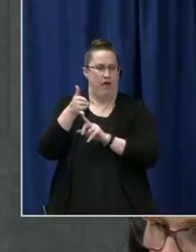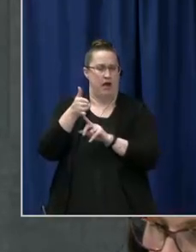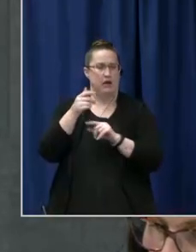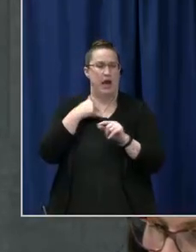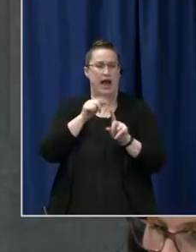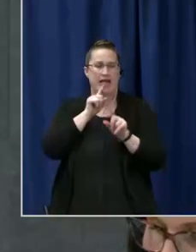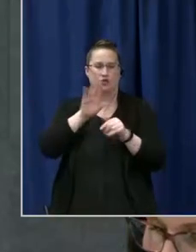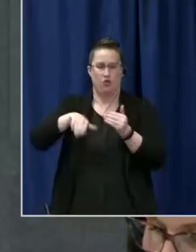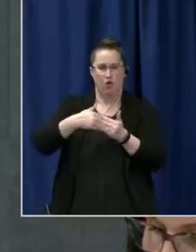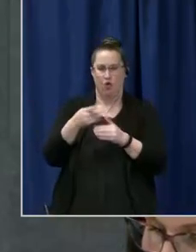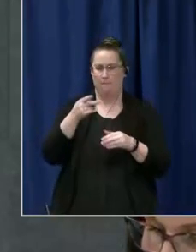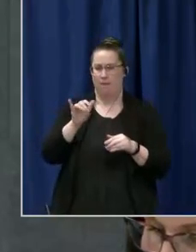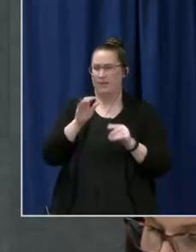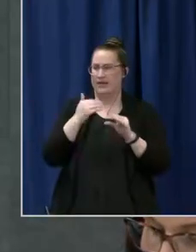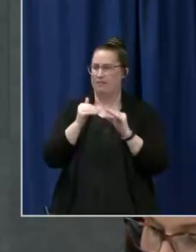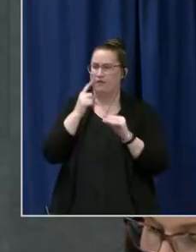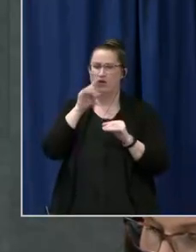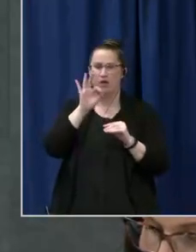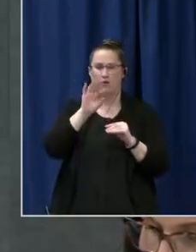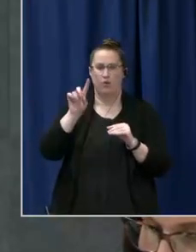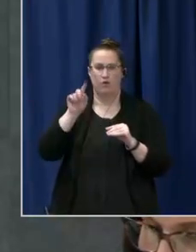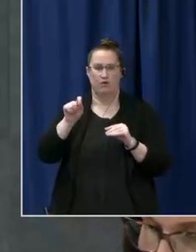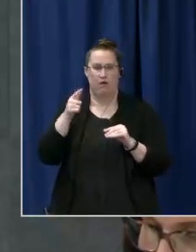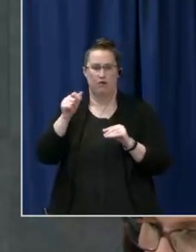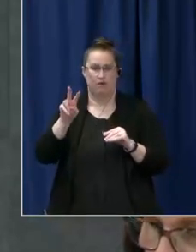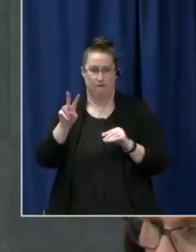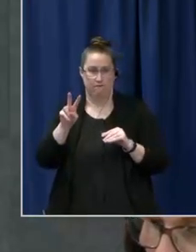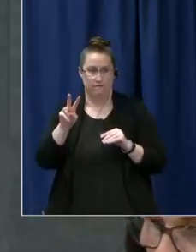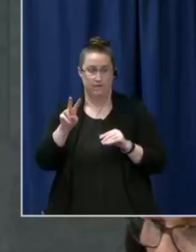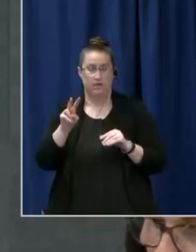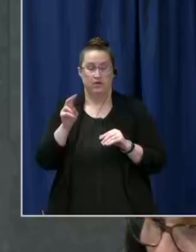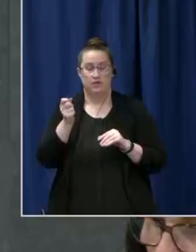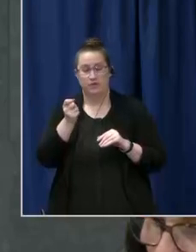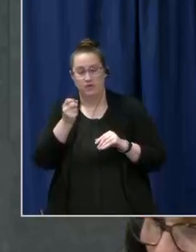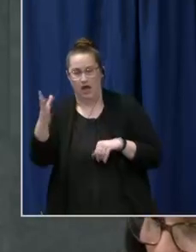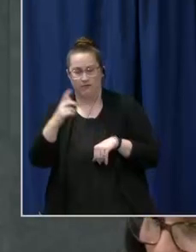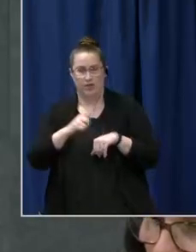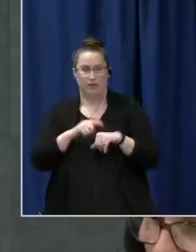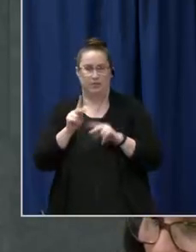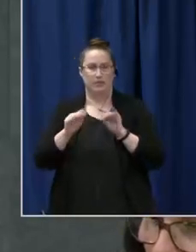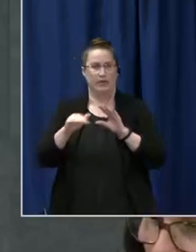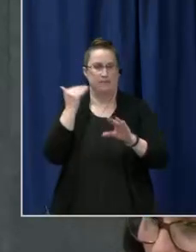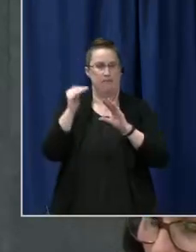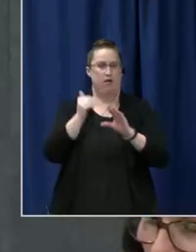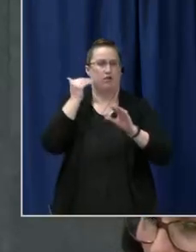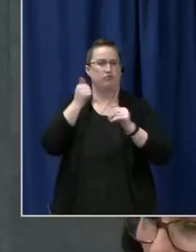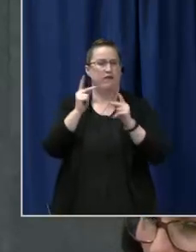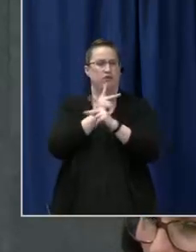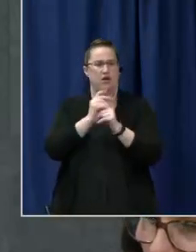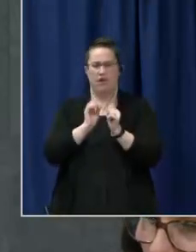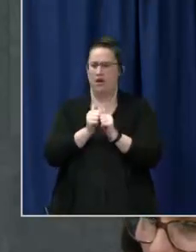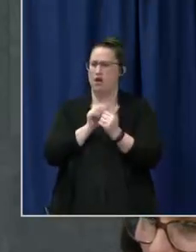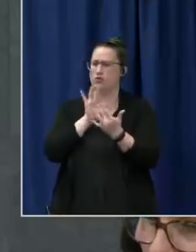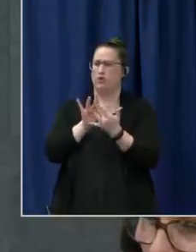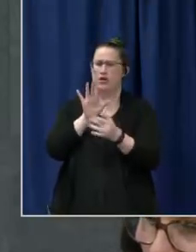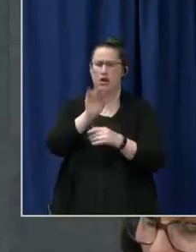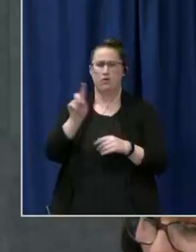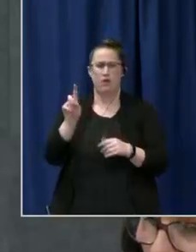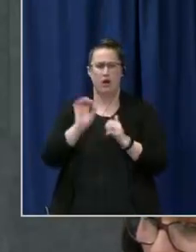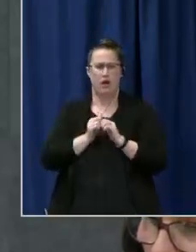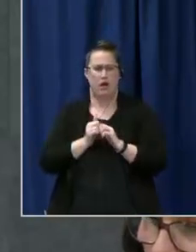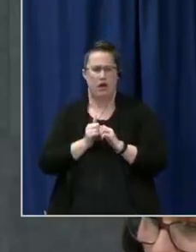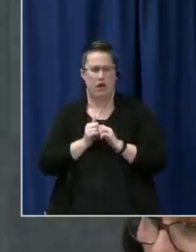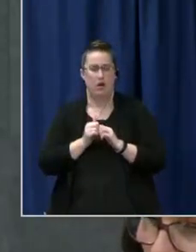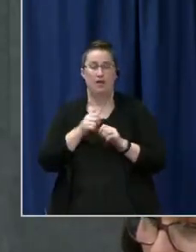for 911.gov. The number of times I get emailed, people trying to figure out how to contact 911, because